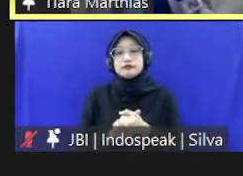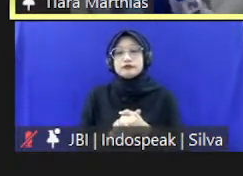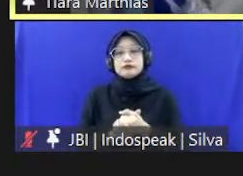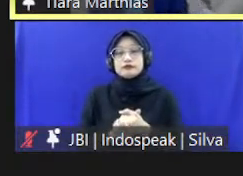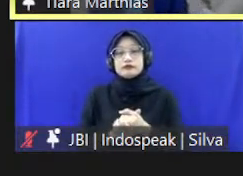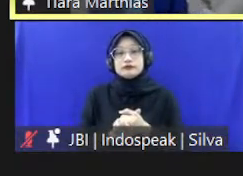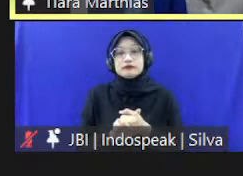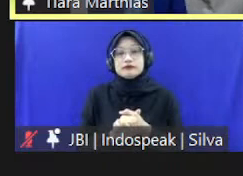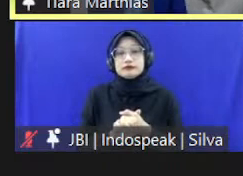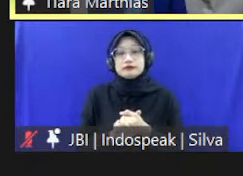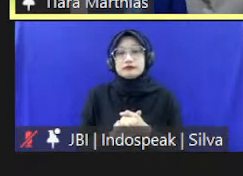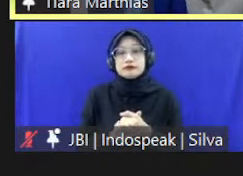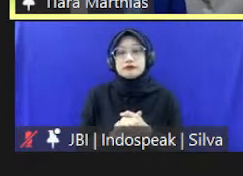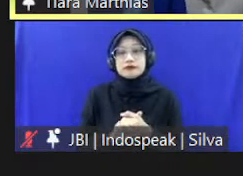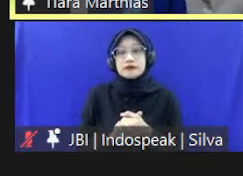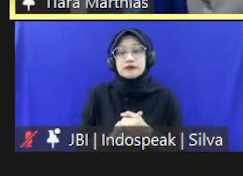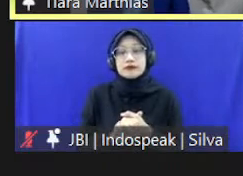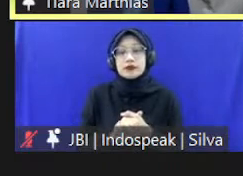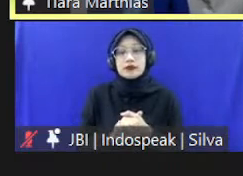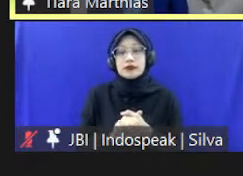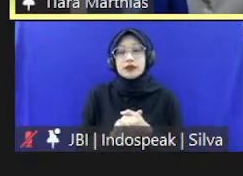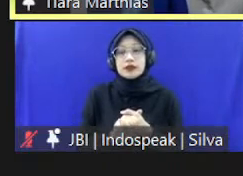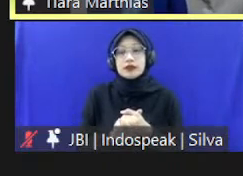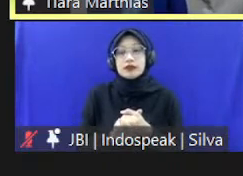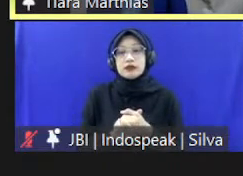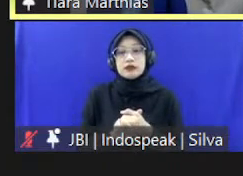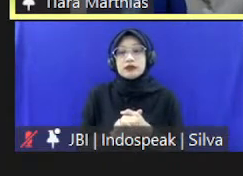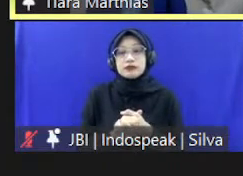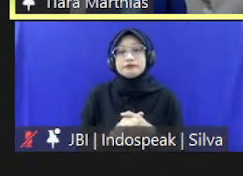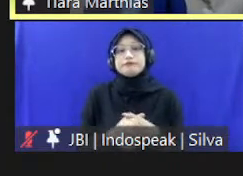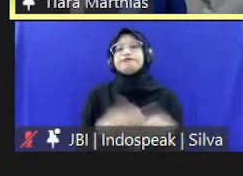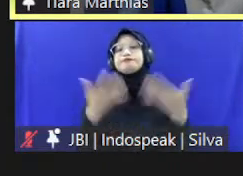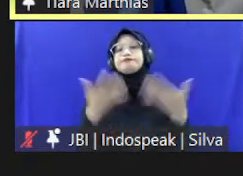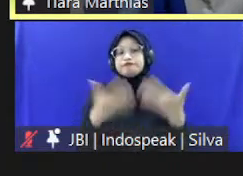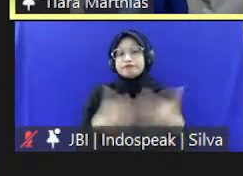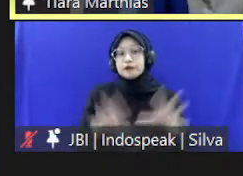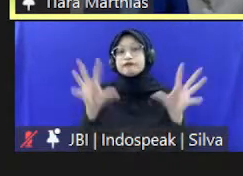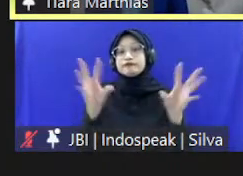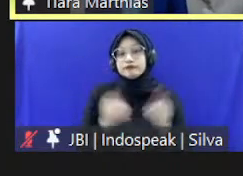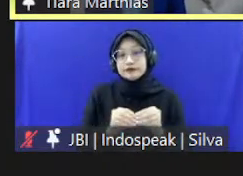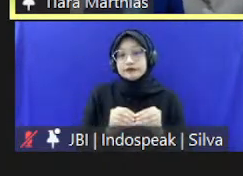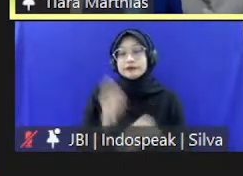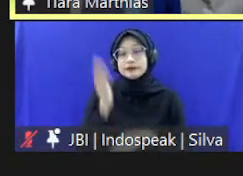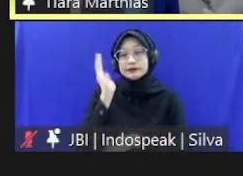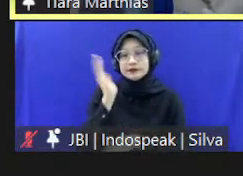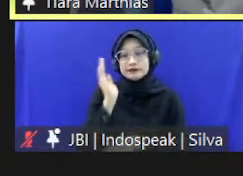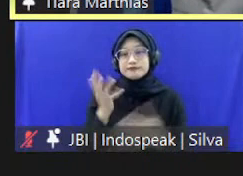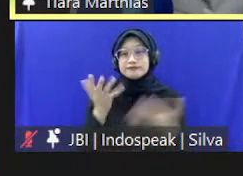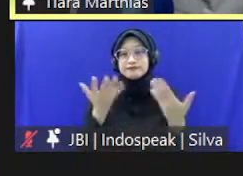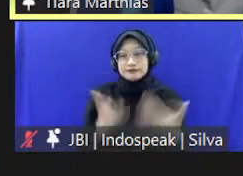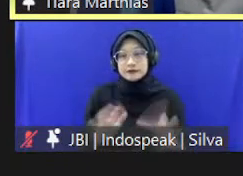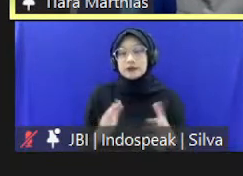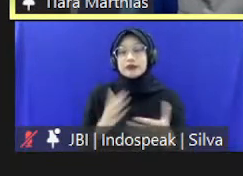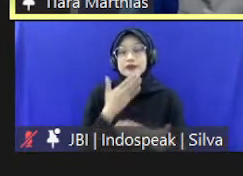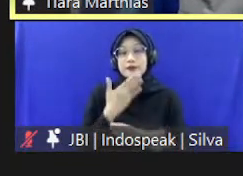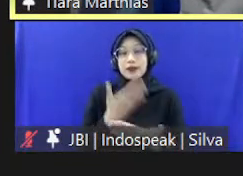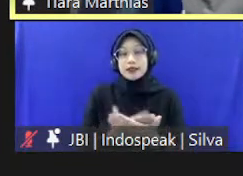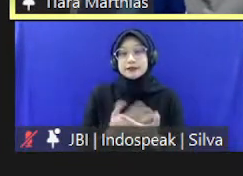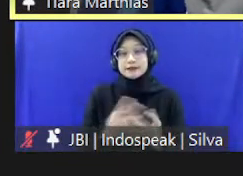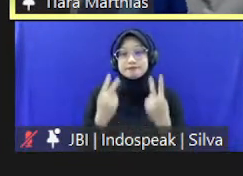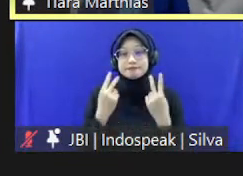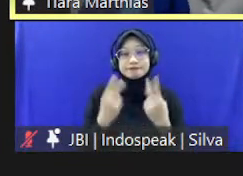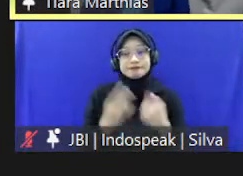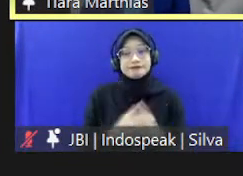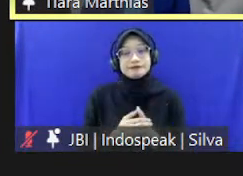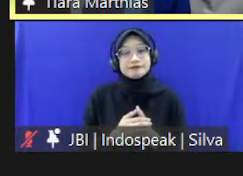our resilient health system. And that concludes our presentation, and thank you so much for the time, and look forward to discussing with you all. Thank